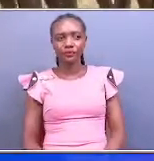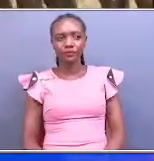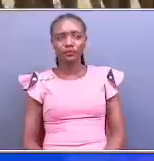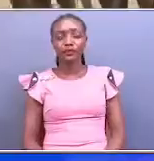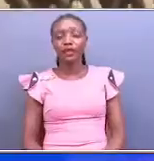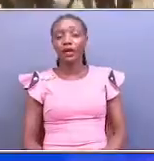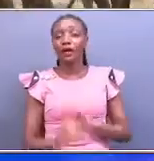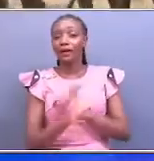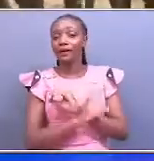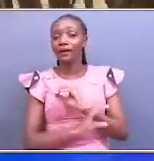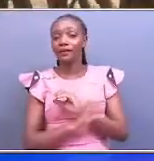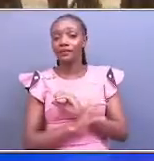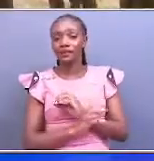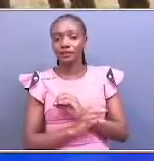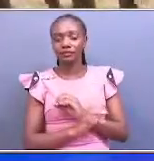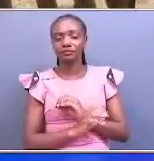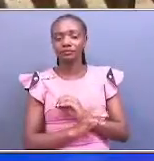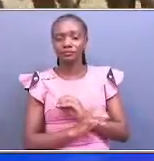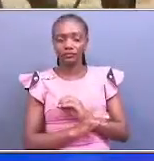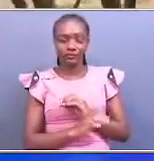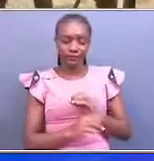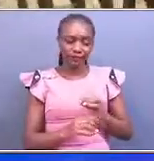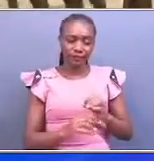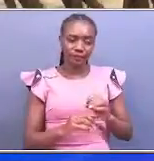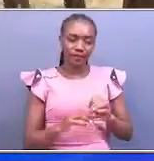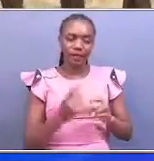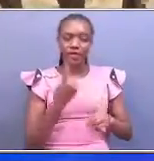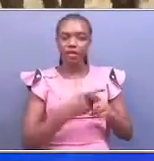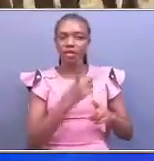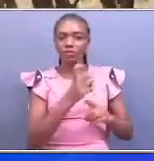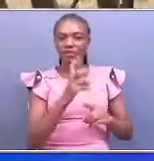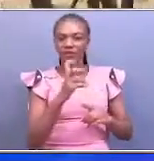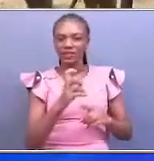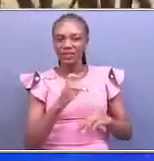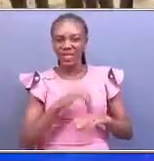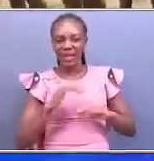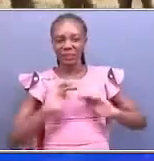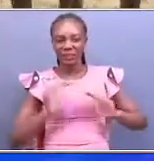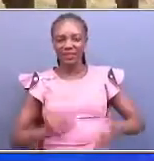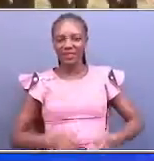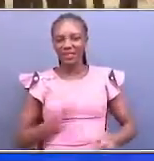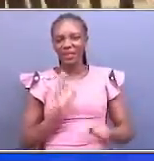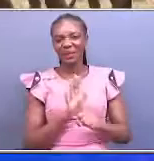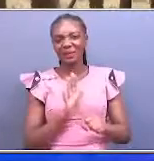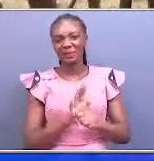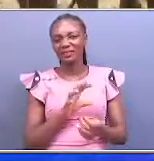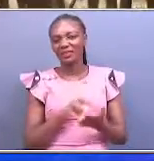The country recorded an increase in teen pregnancies when COVID-19 struck.